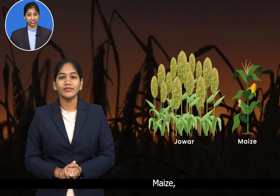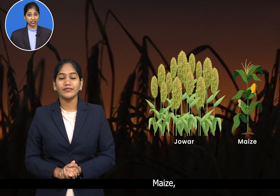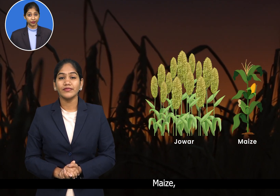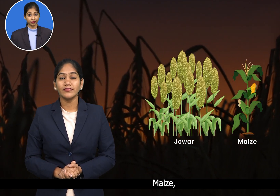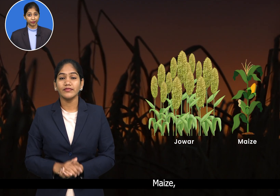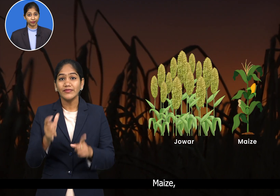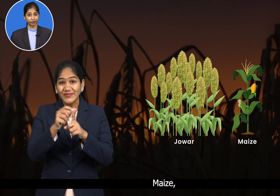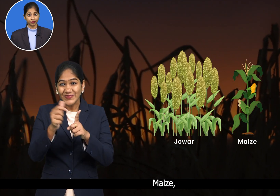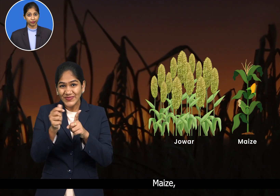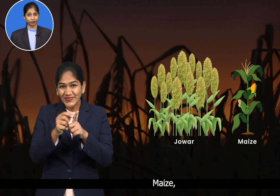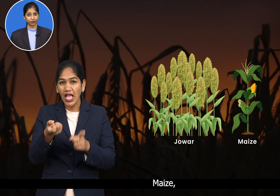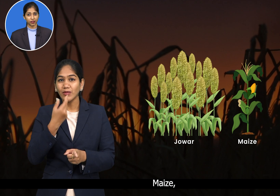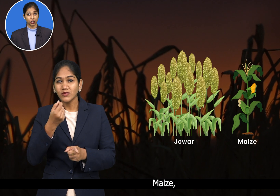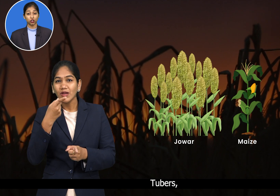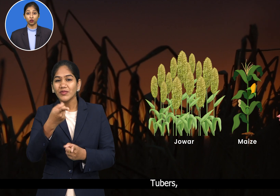maize,